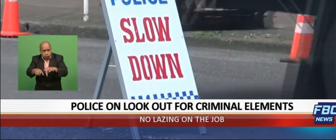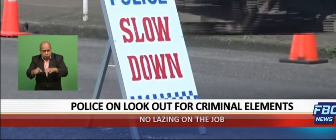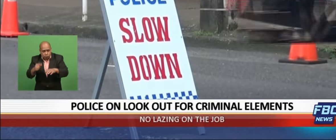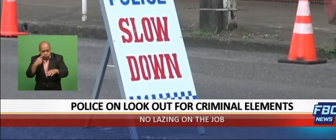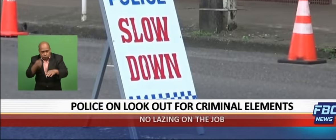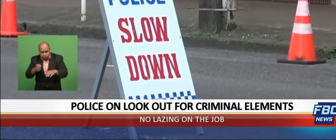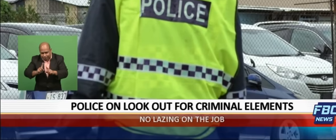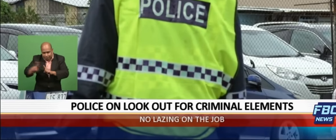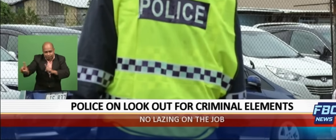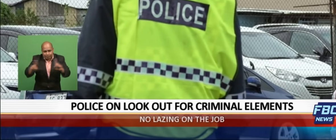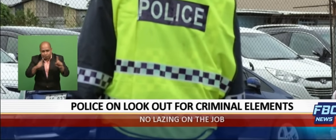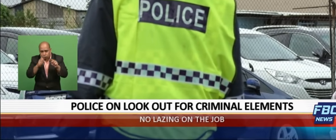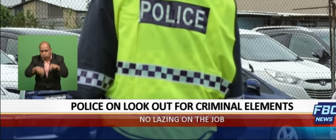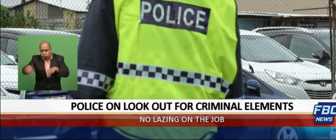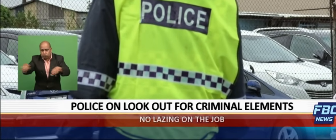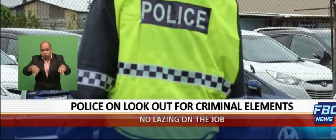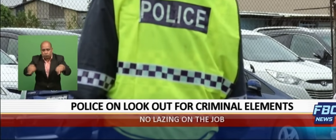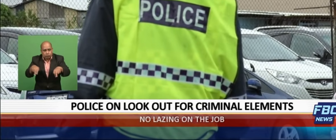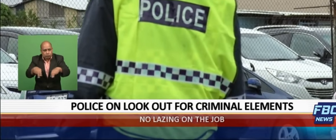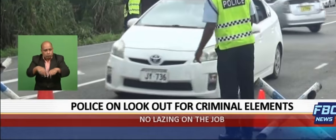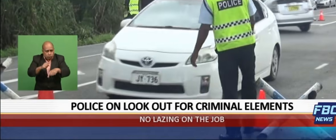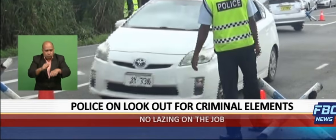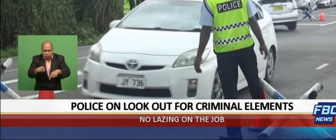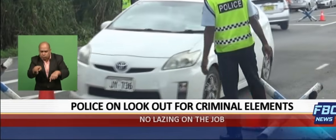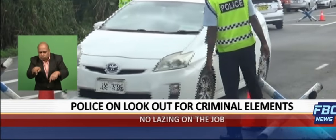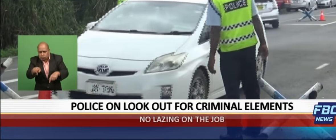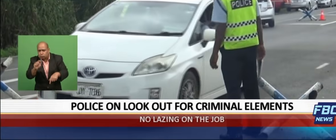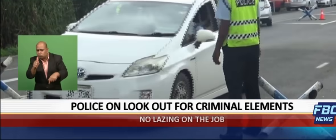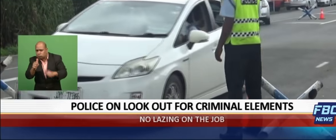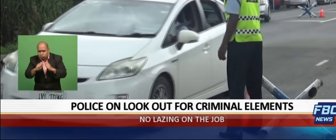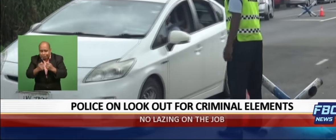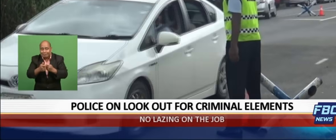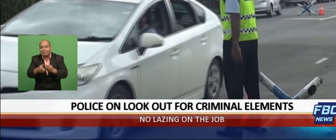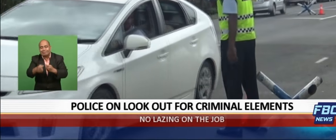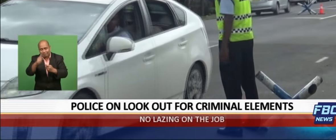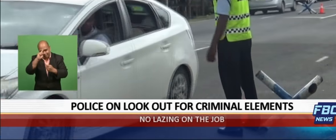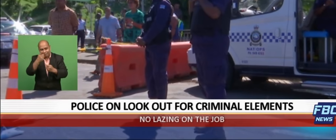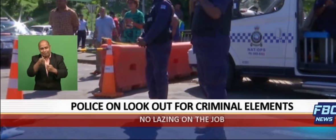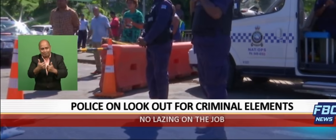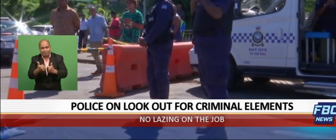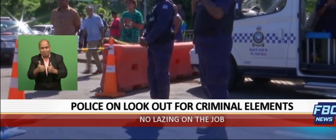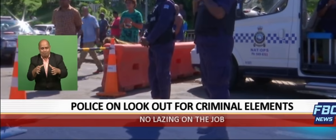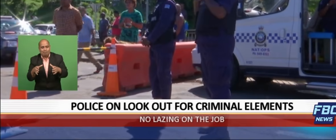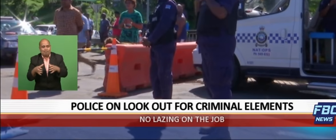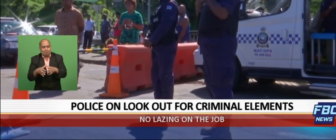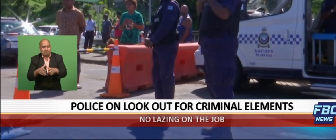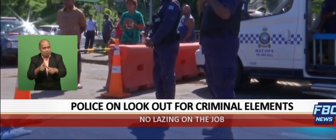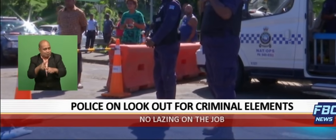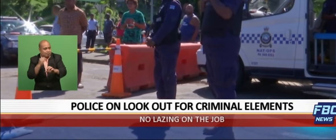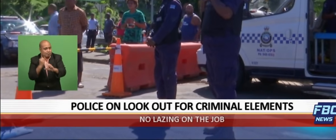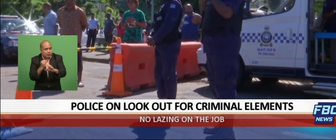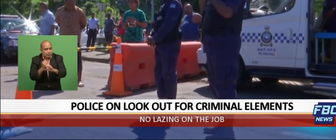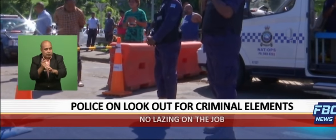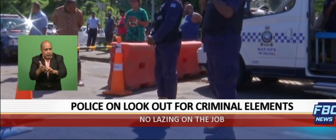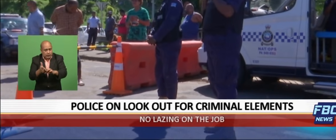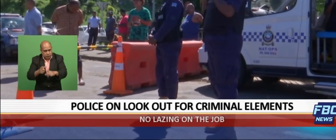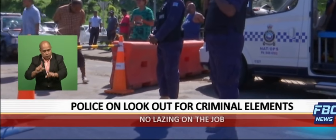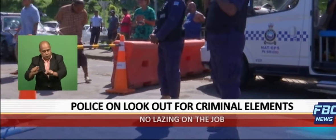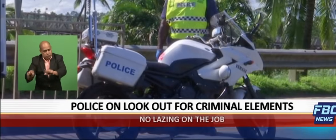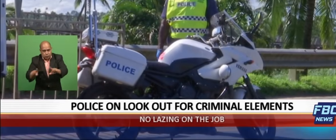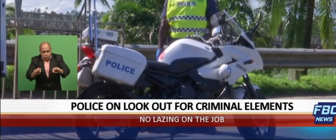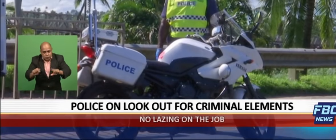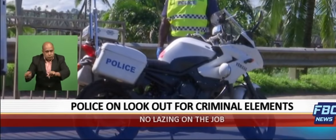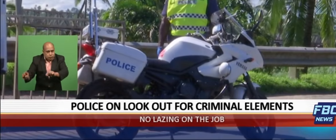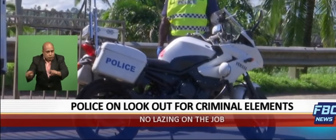they understand there are social issues which may lead to an increase in criminal activities, but officers should be serious with